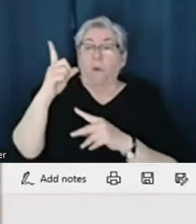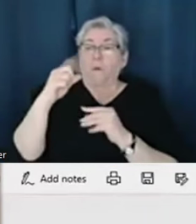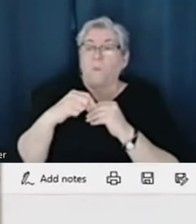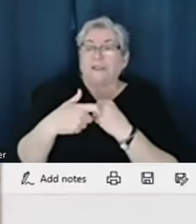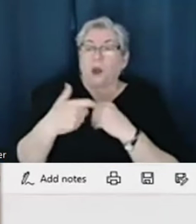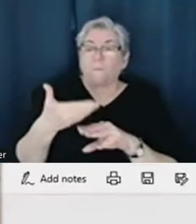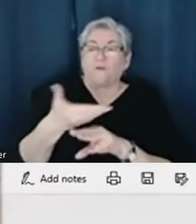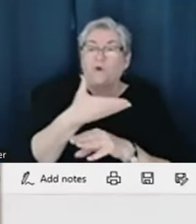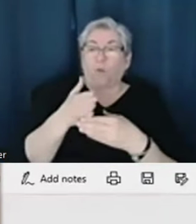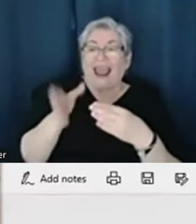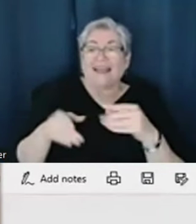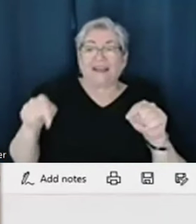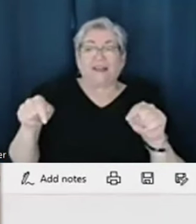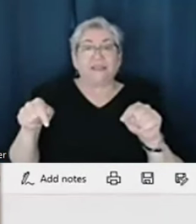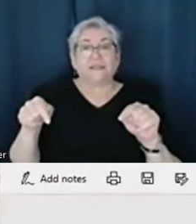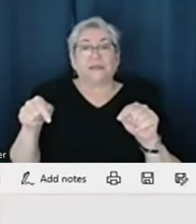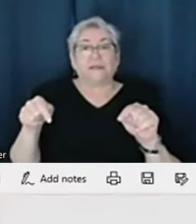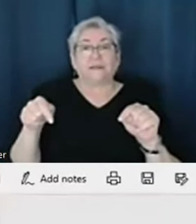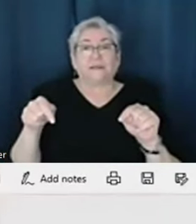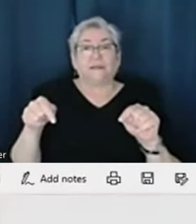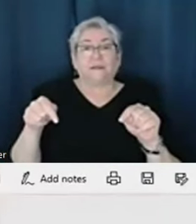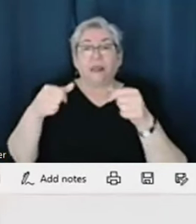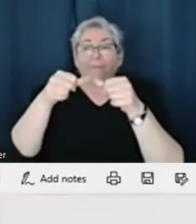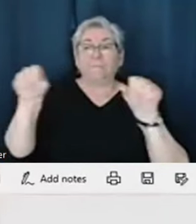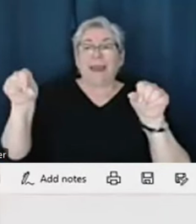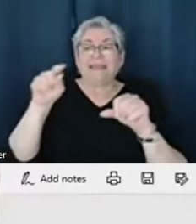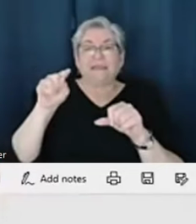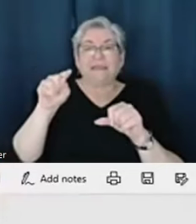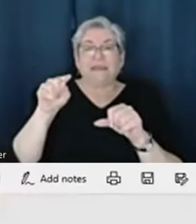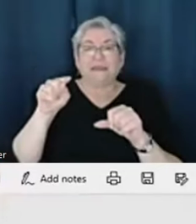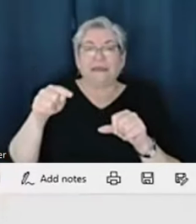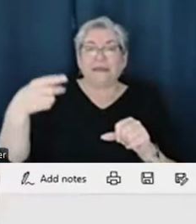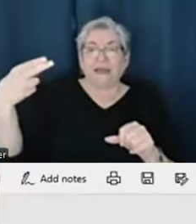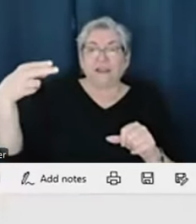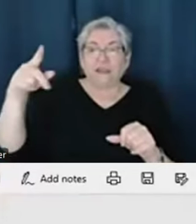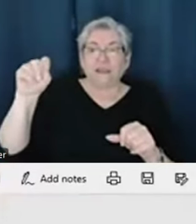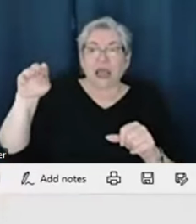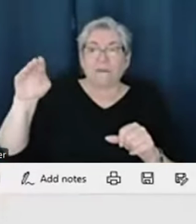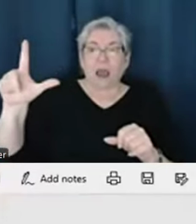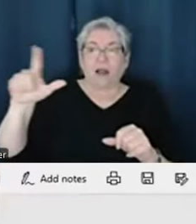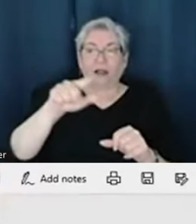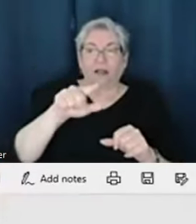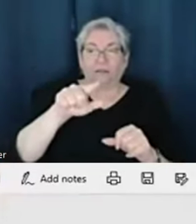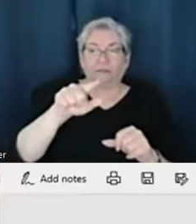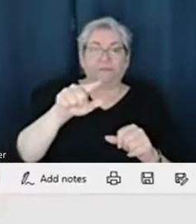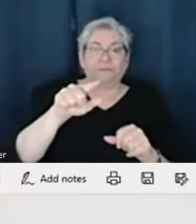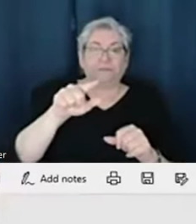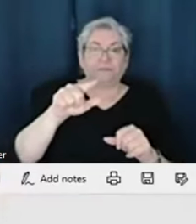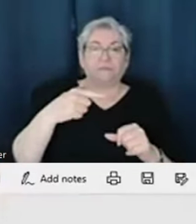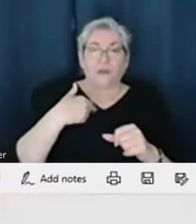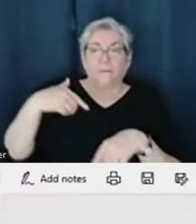this, paste. This is the HTML version that I'm sending in